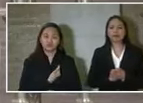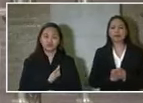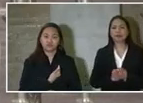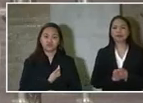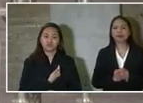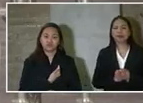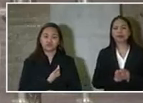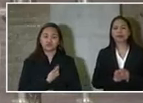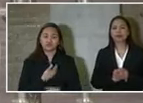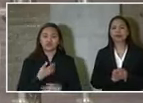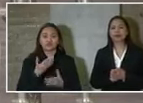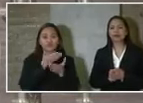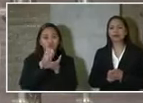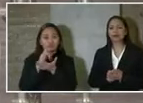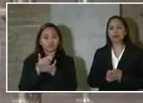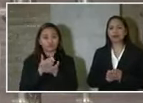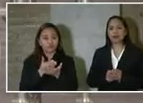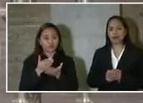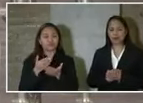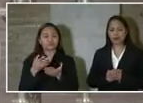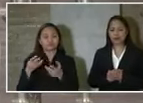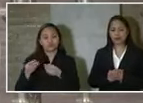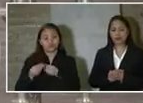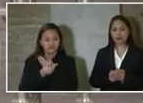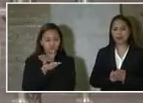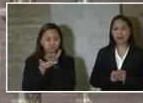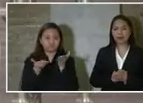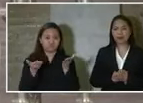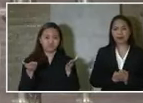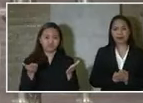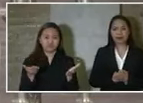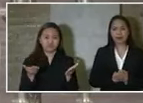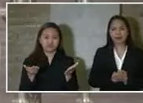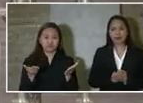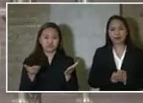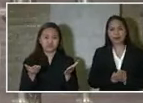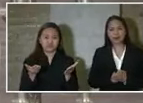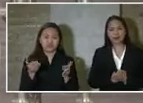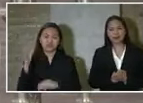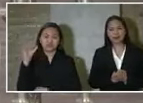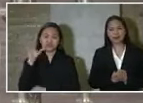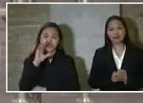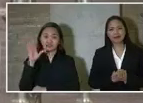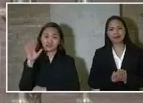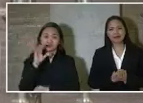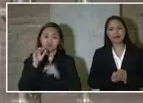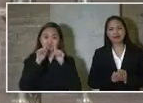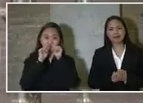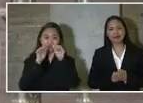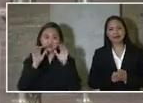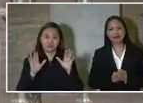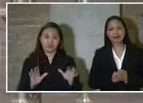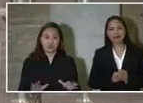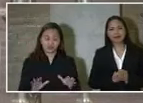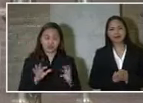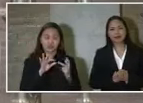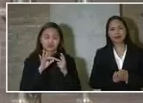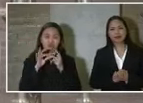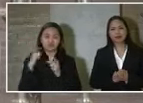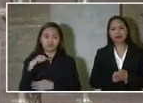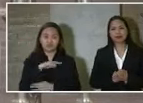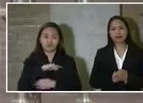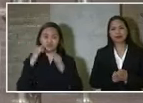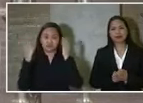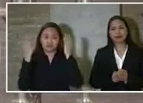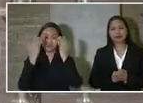and partake and give to all of you and share with you the Christmas blessings, especially as we celebrate